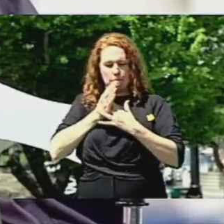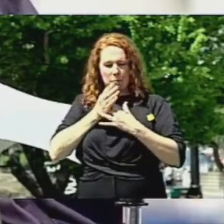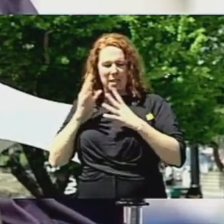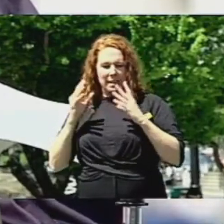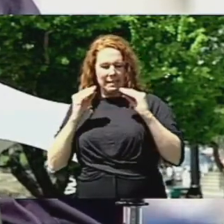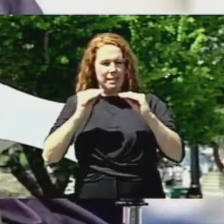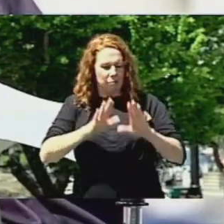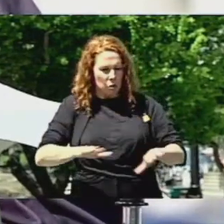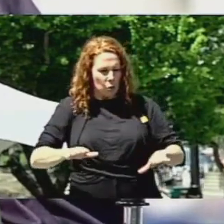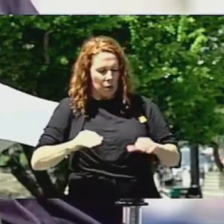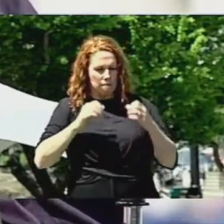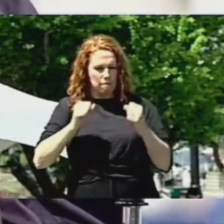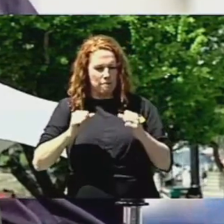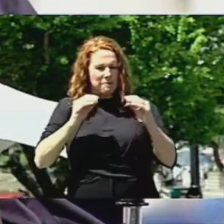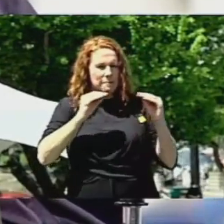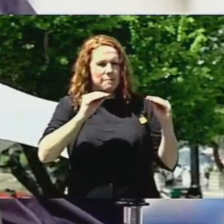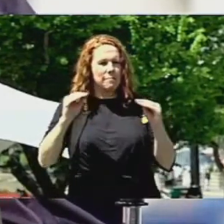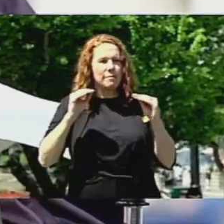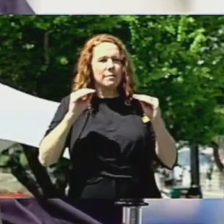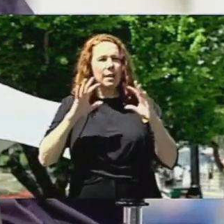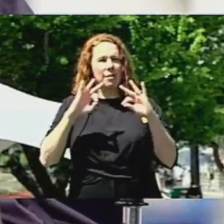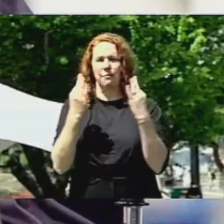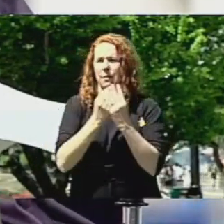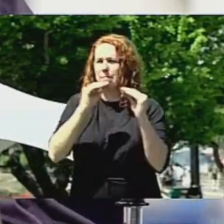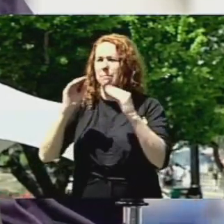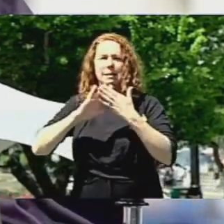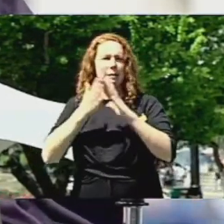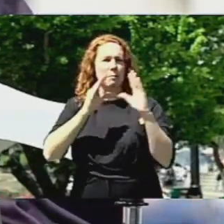their children, along with their families as a whole.